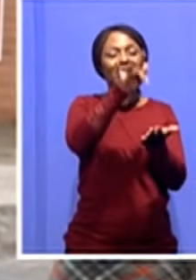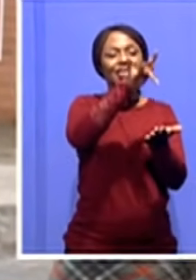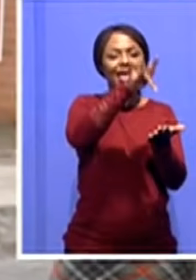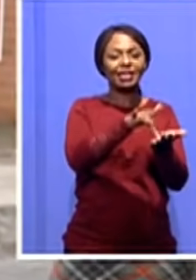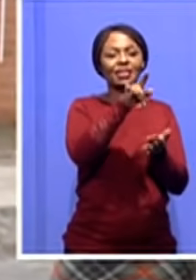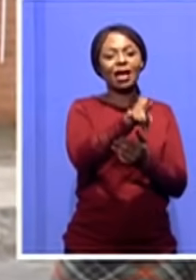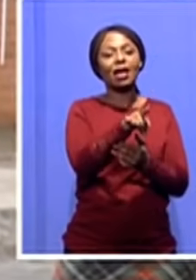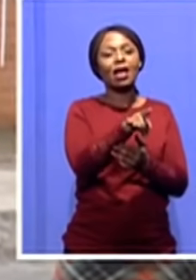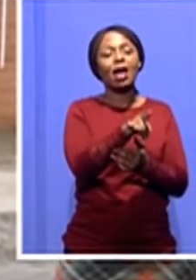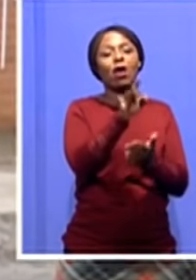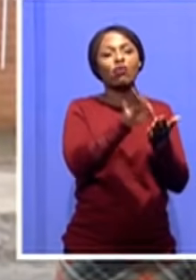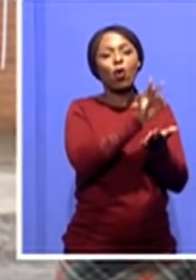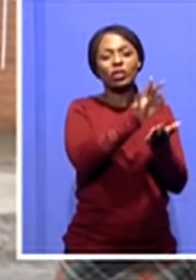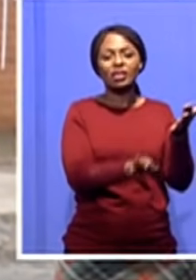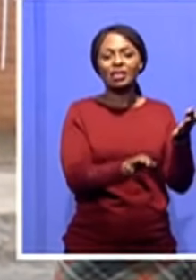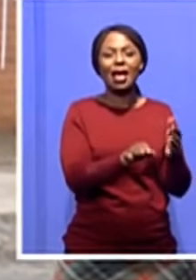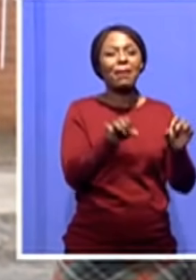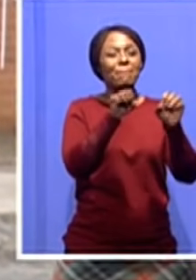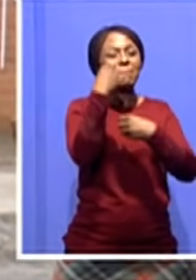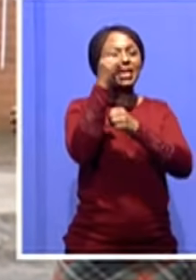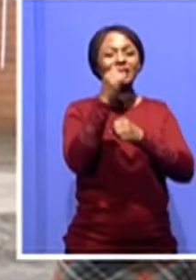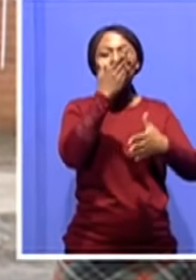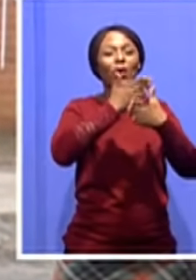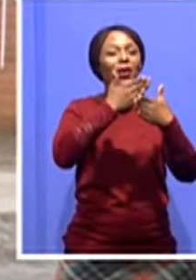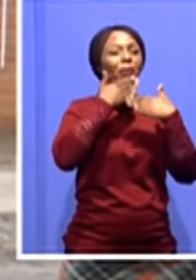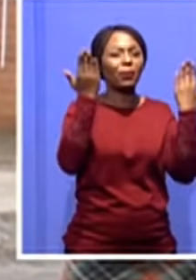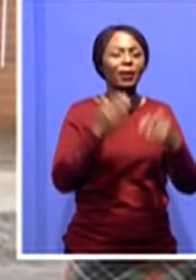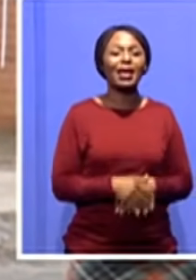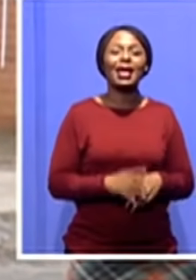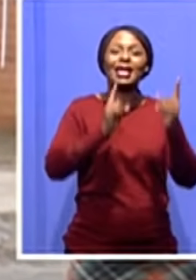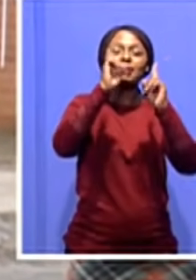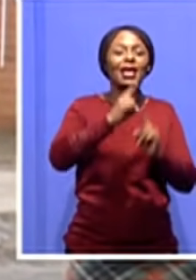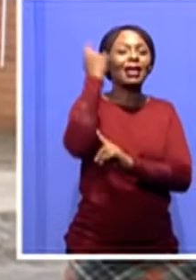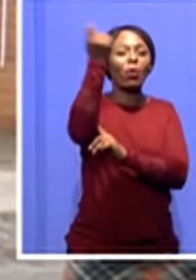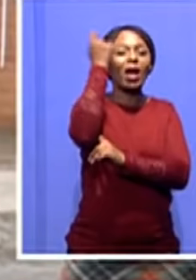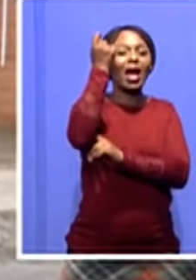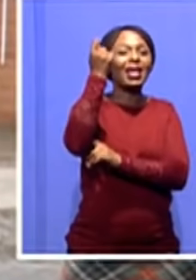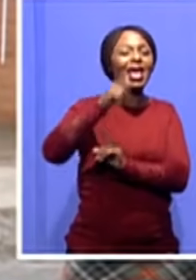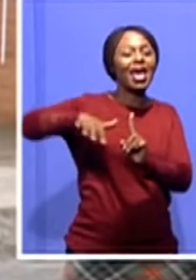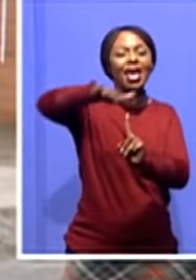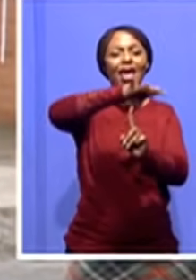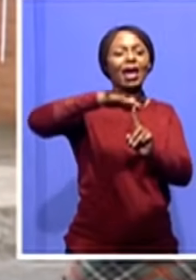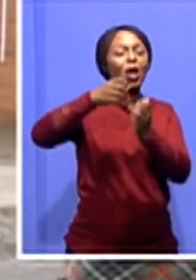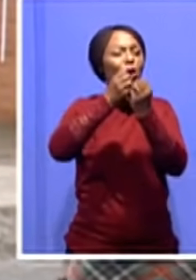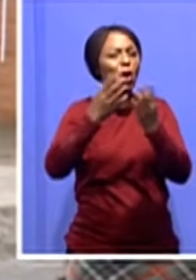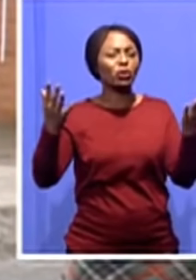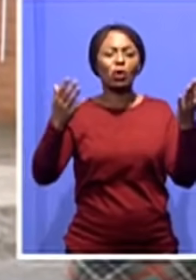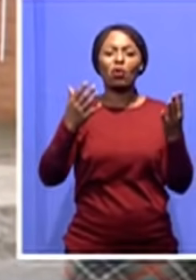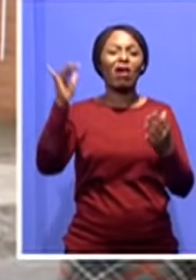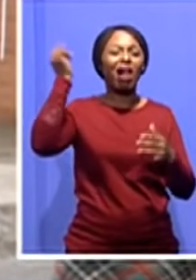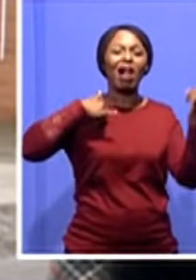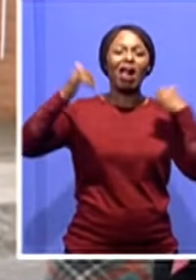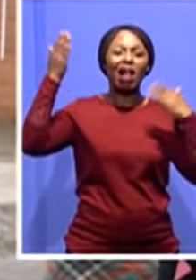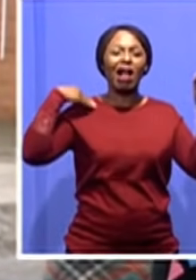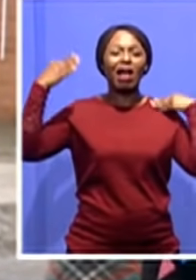Yes, and across, especially in rural areas, we've had so many calls at our command center, at our headquarters, that people are being literally turned